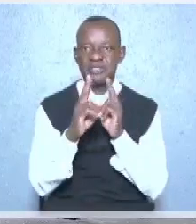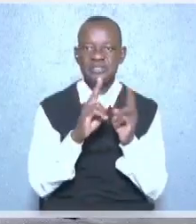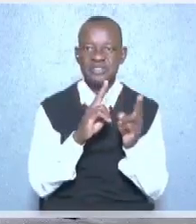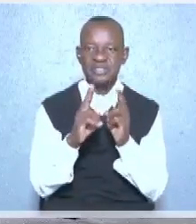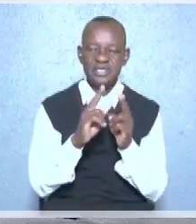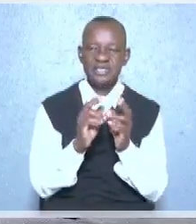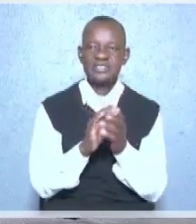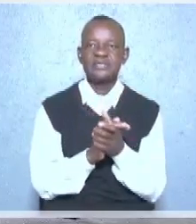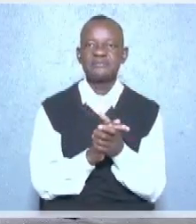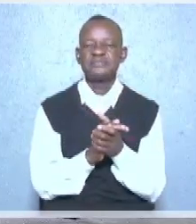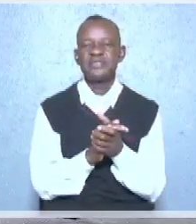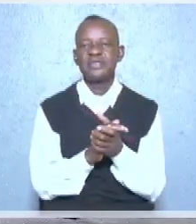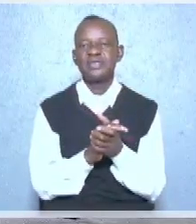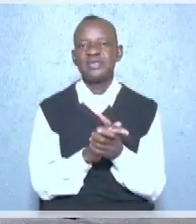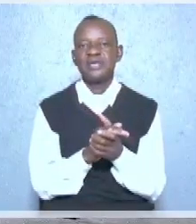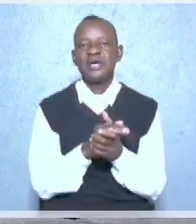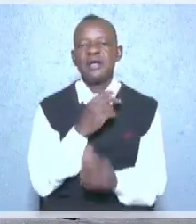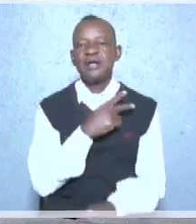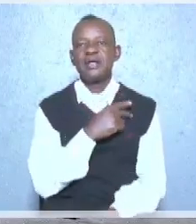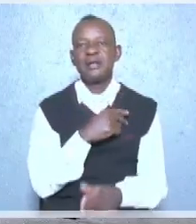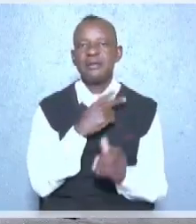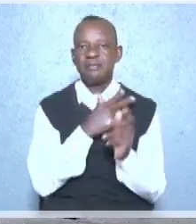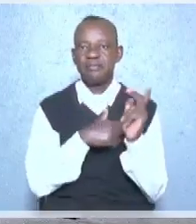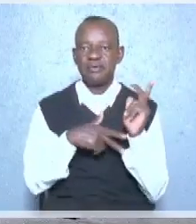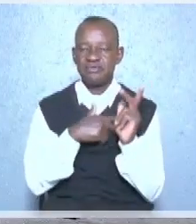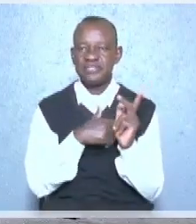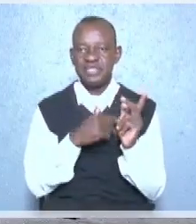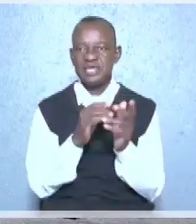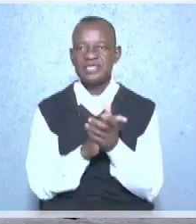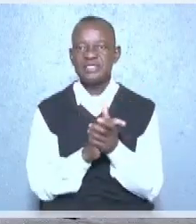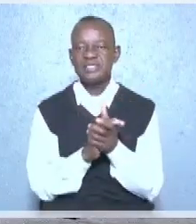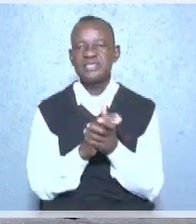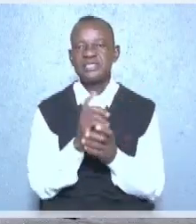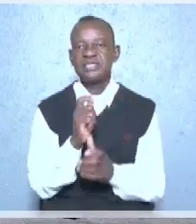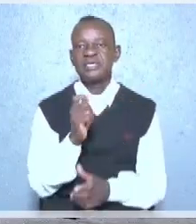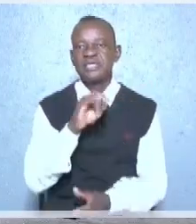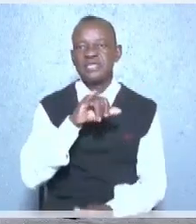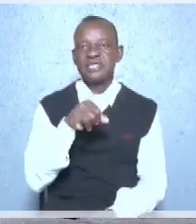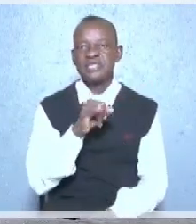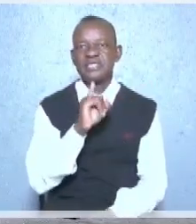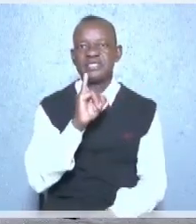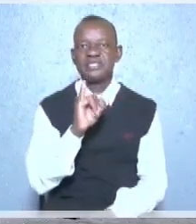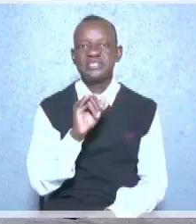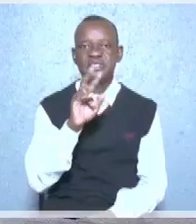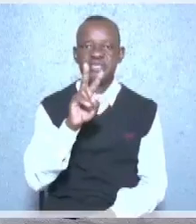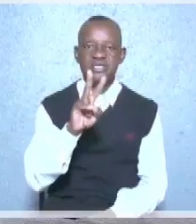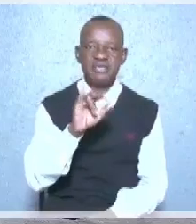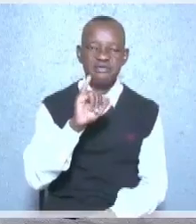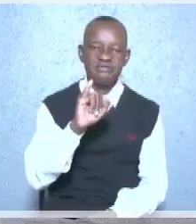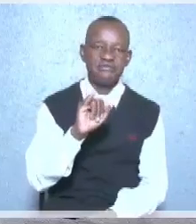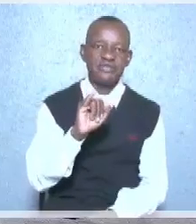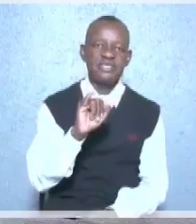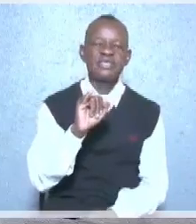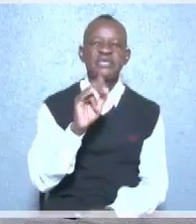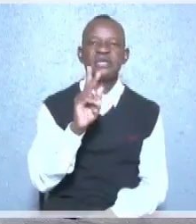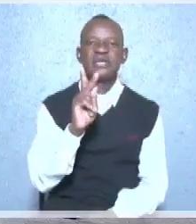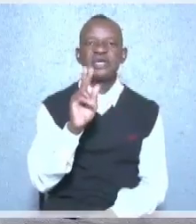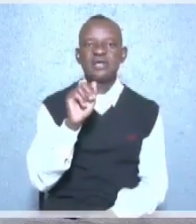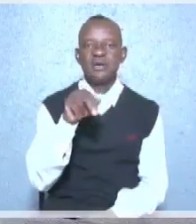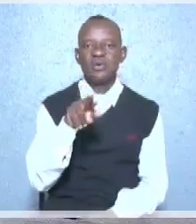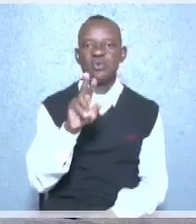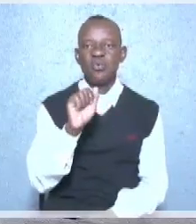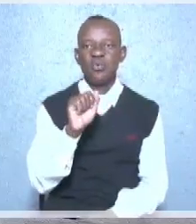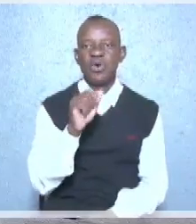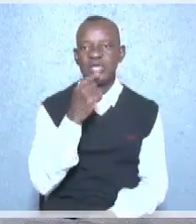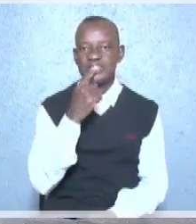Shivute yesterday, where I said, we as Africans, don't believe that we die. We're spirits. We move on to the next level. We are promoted